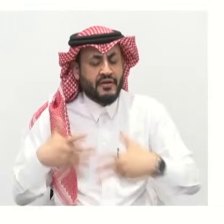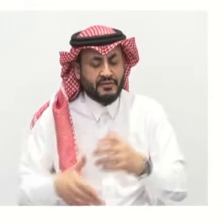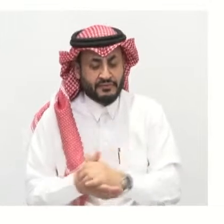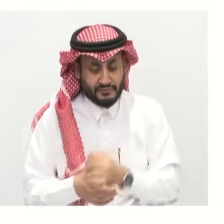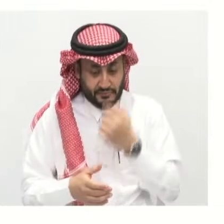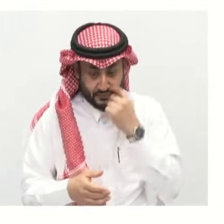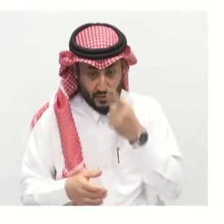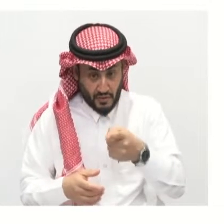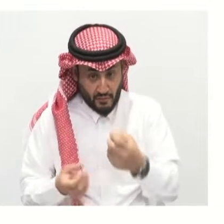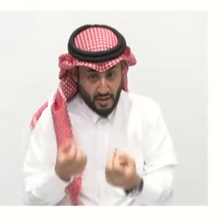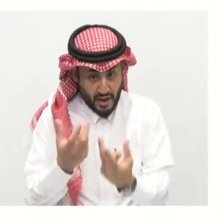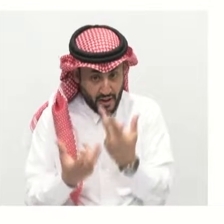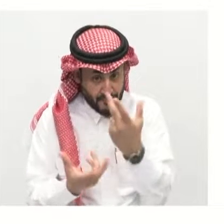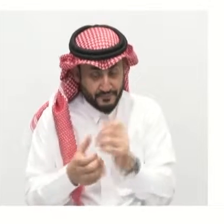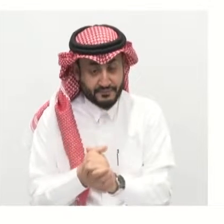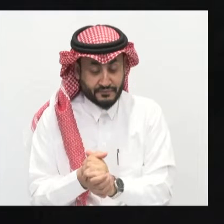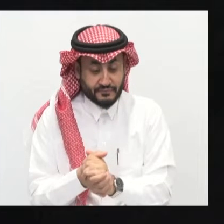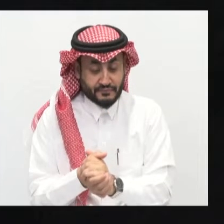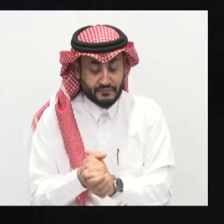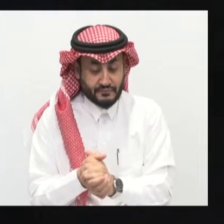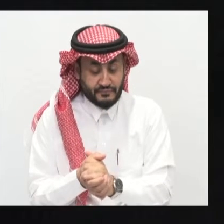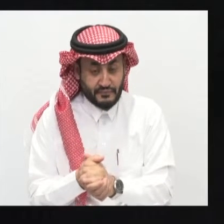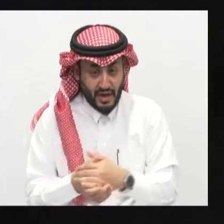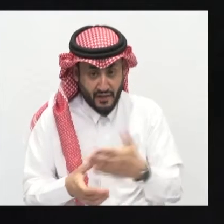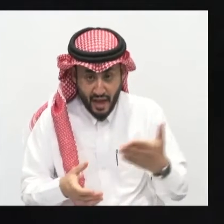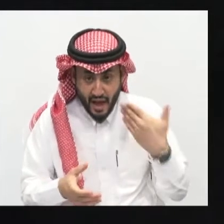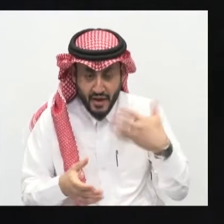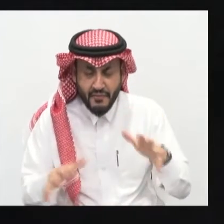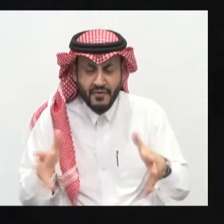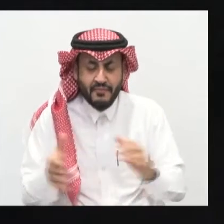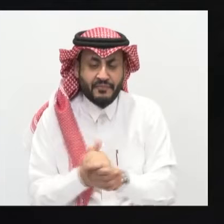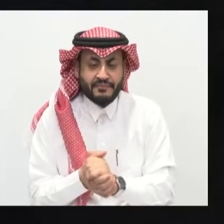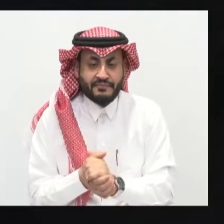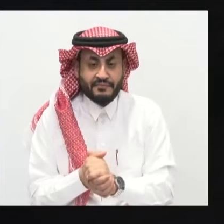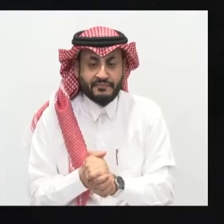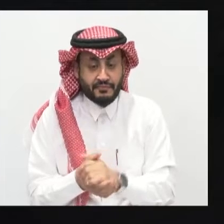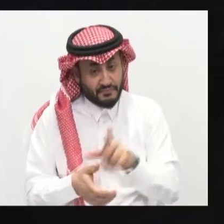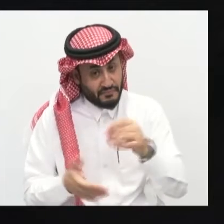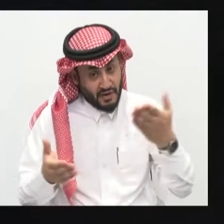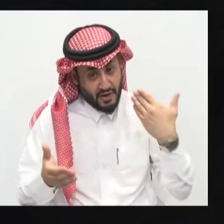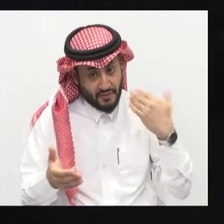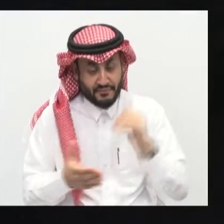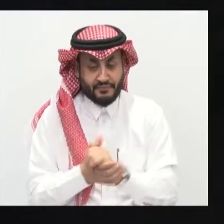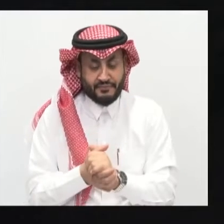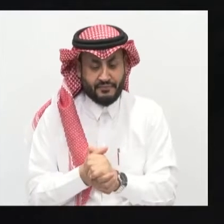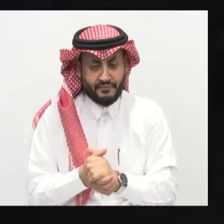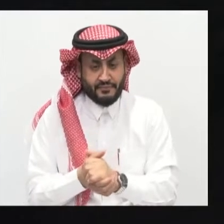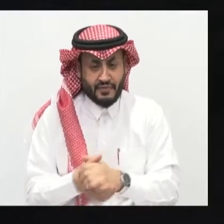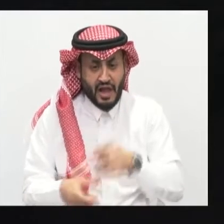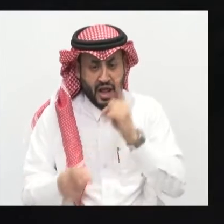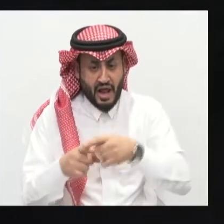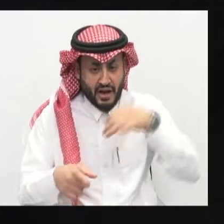see over here? Do you think this drink is hot or cold? It's hot. If you drink it